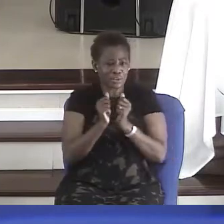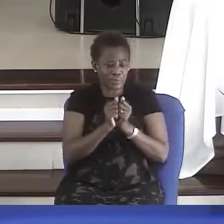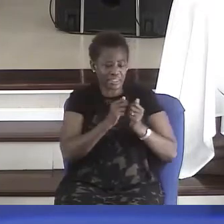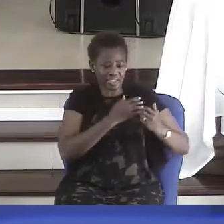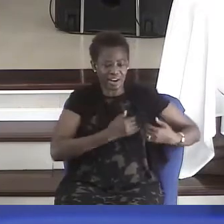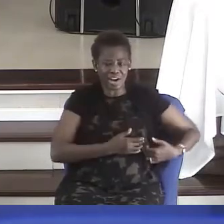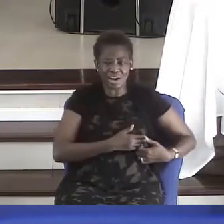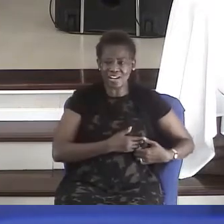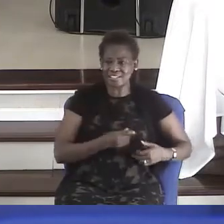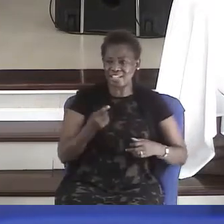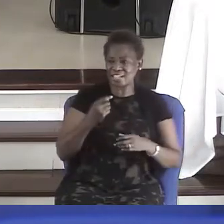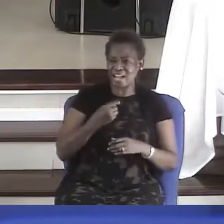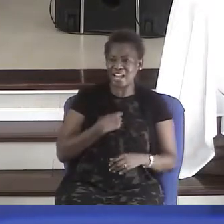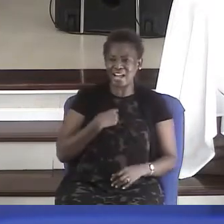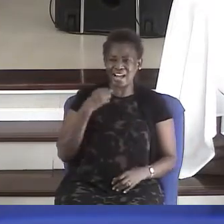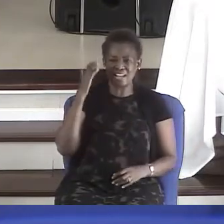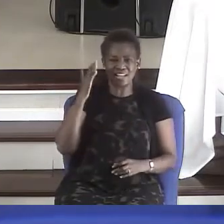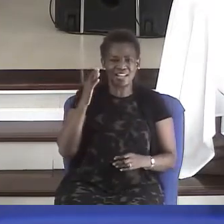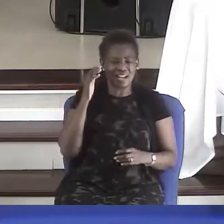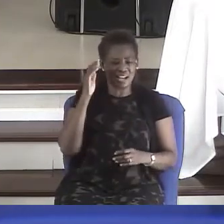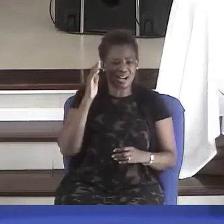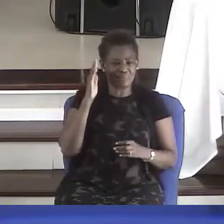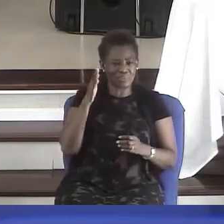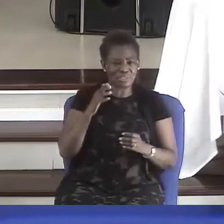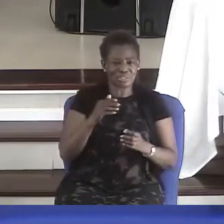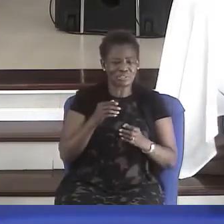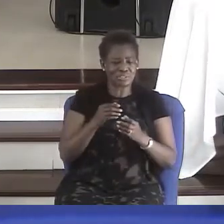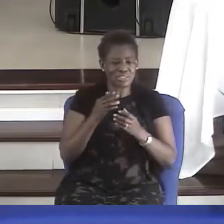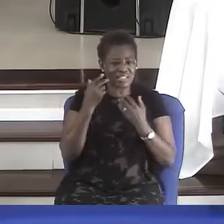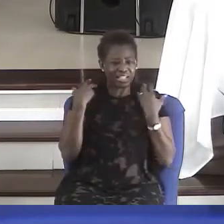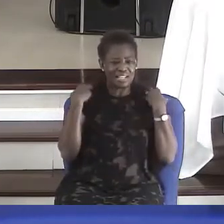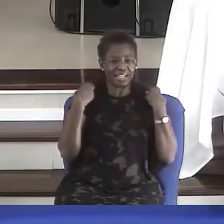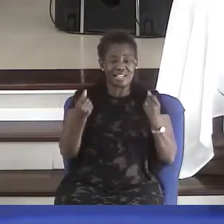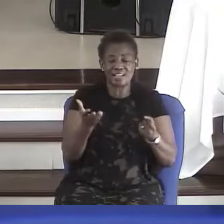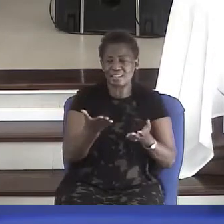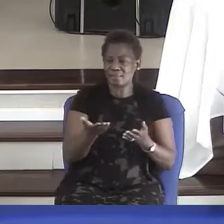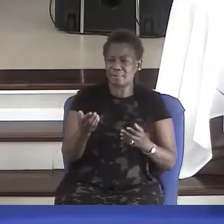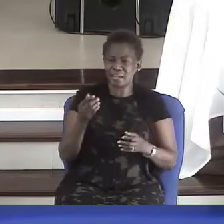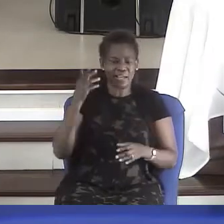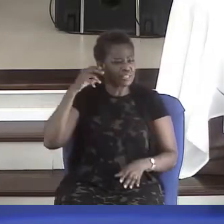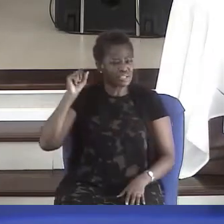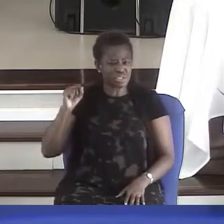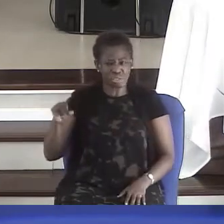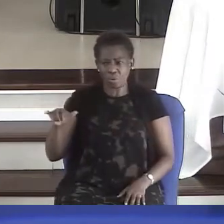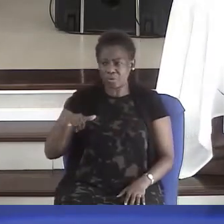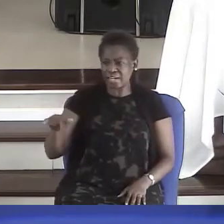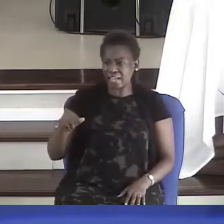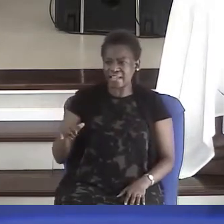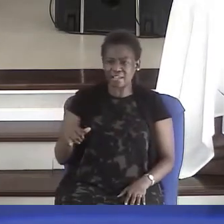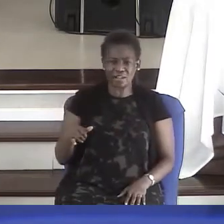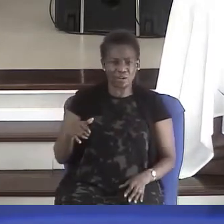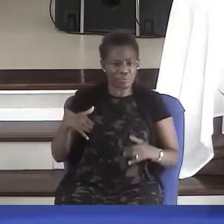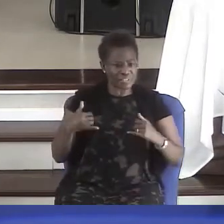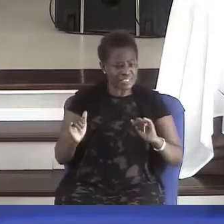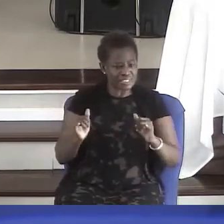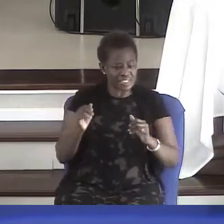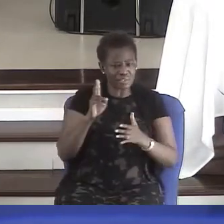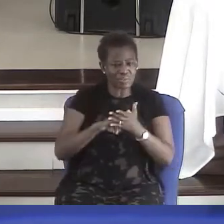should heal them. Now it sounds like we're still reading in Isaiah. Hello? The Bible is one united book.